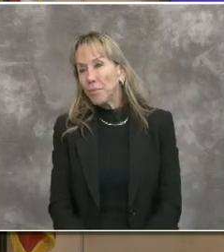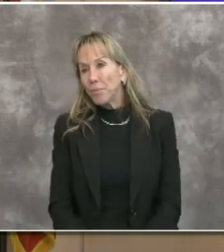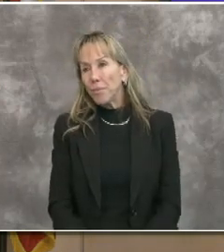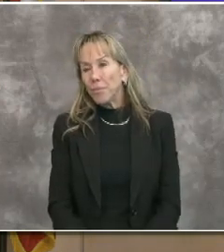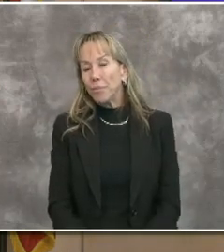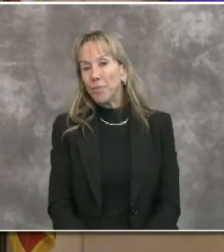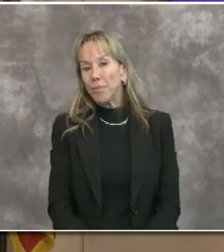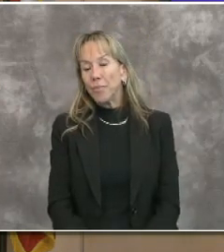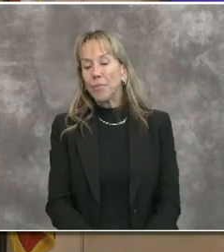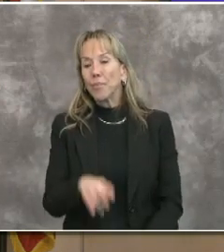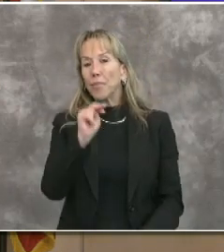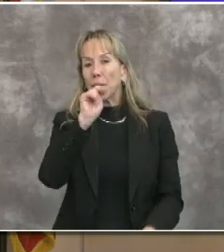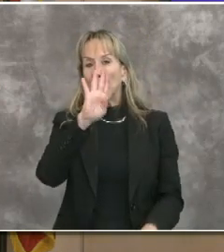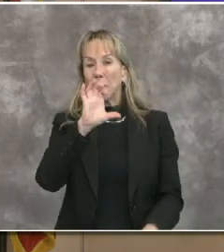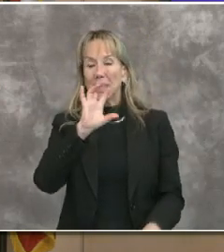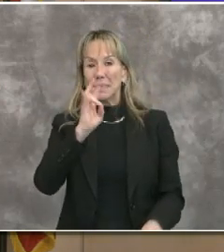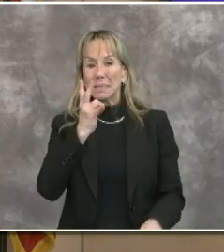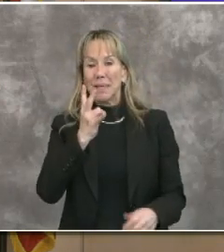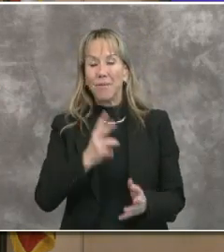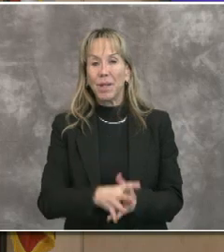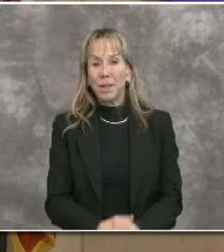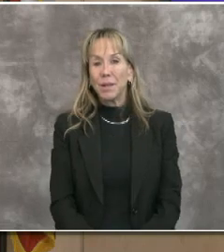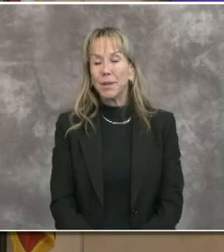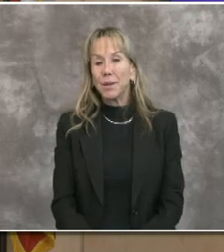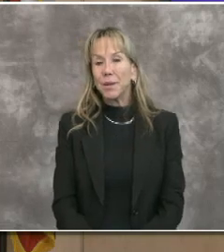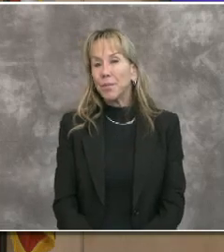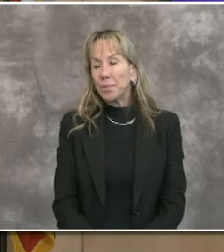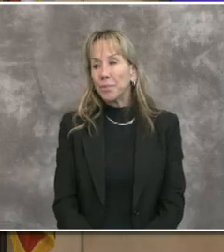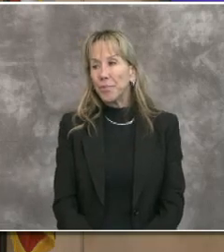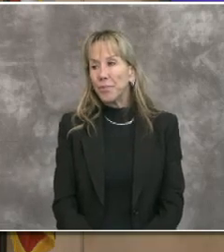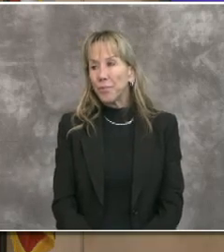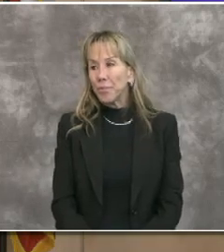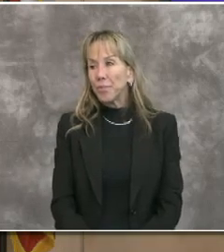NBC 7, please state your name and question.